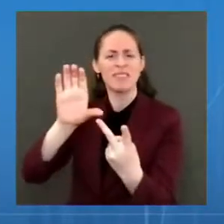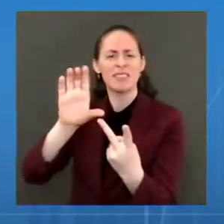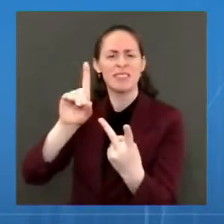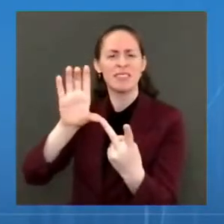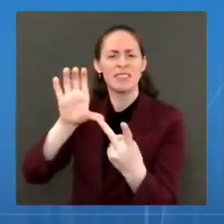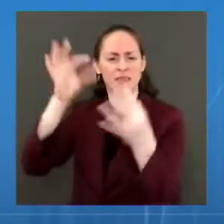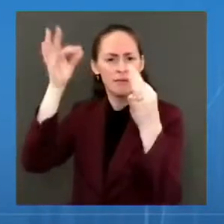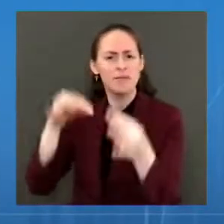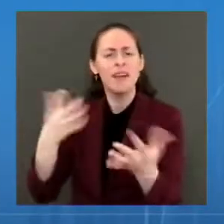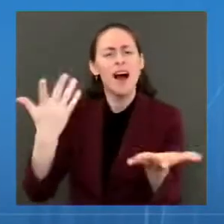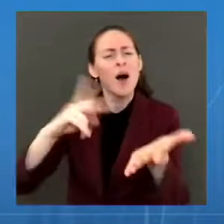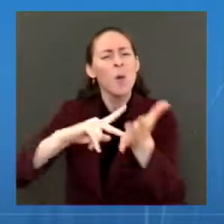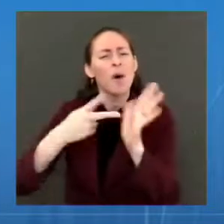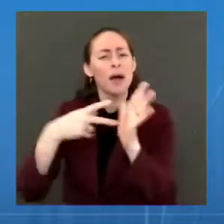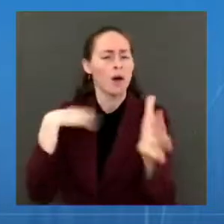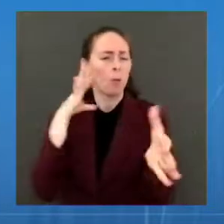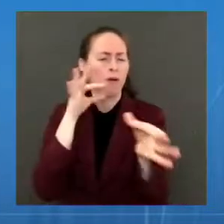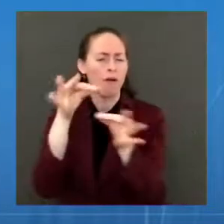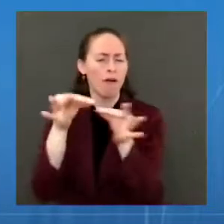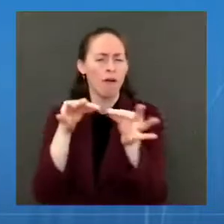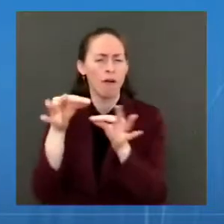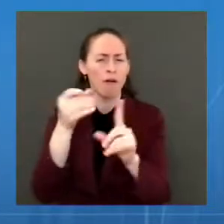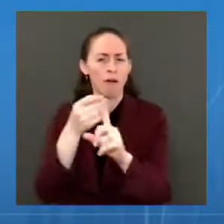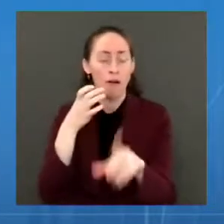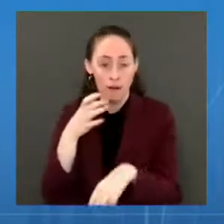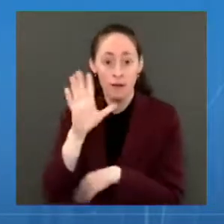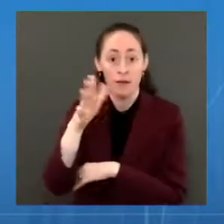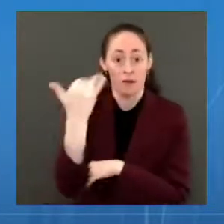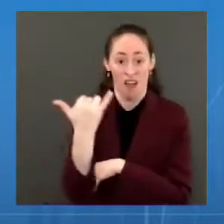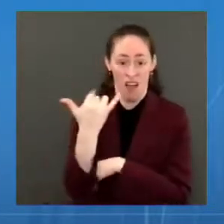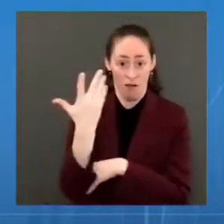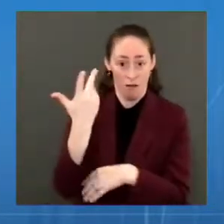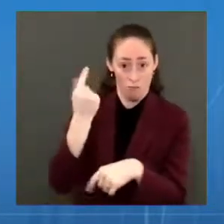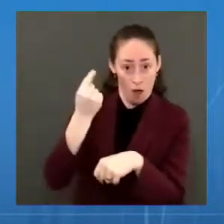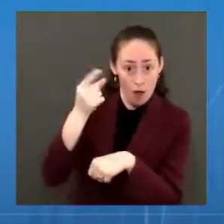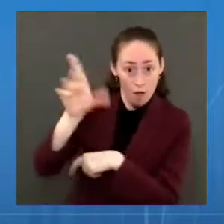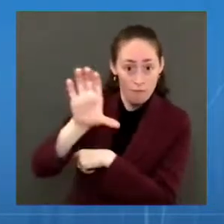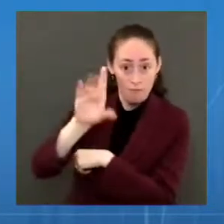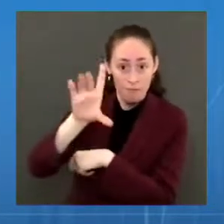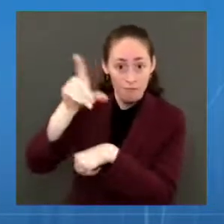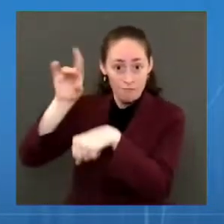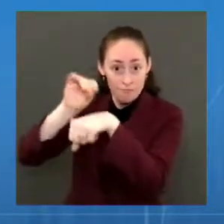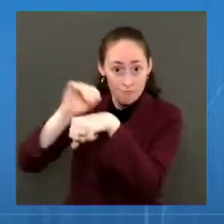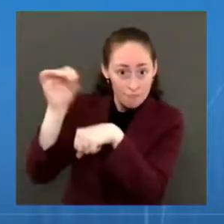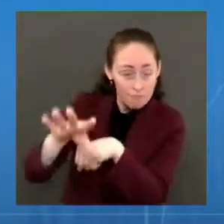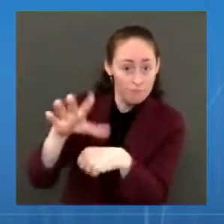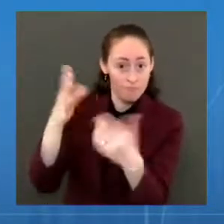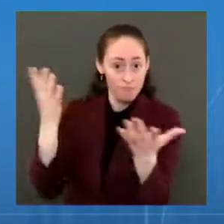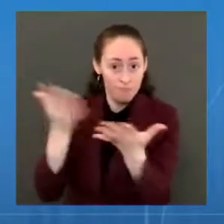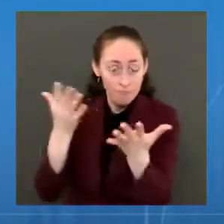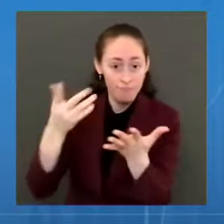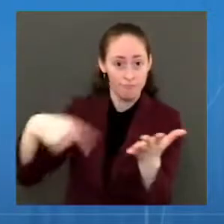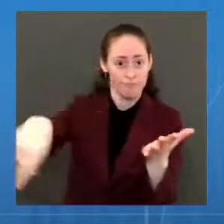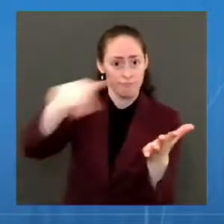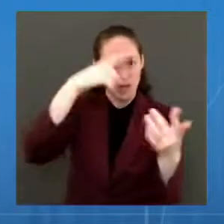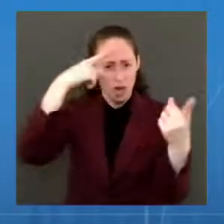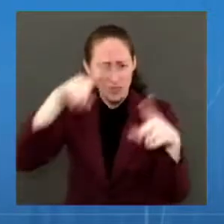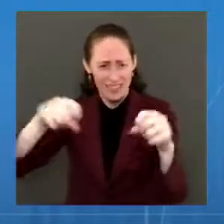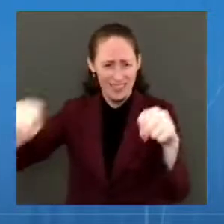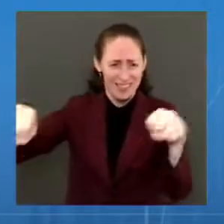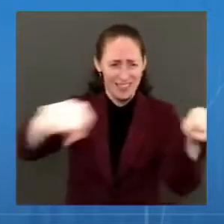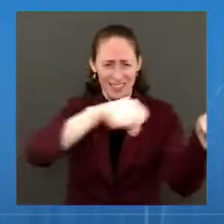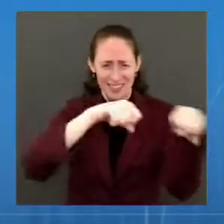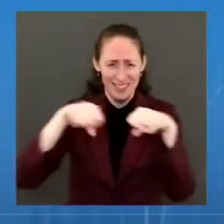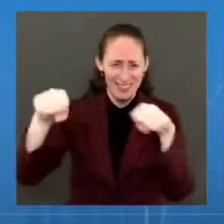following CDC's Advisory Committee on Immunization Practices' unanimous vote, I fully endorsed the committee's